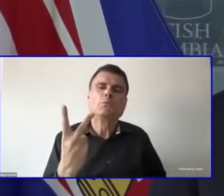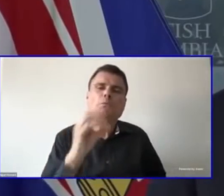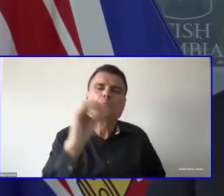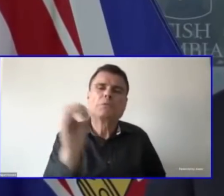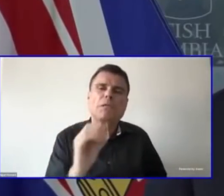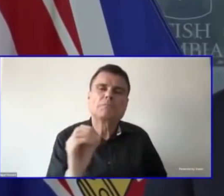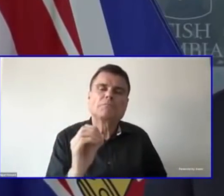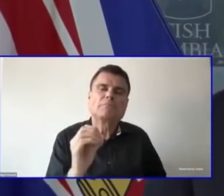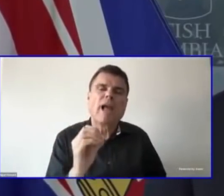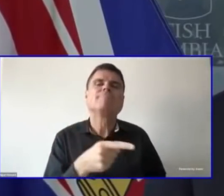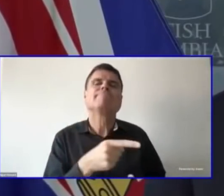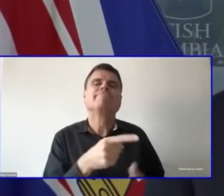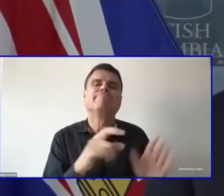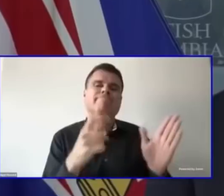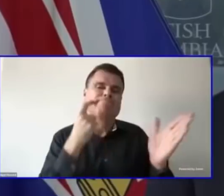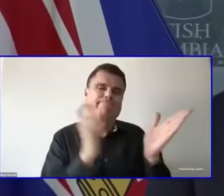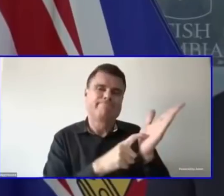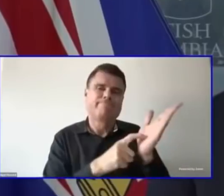now seen those